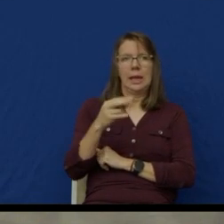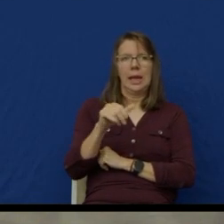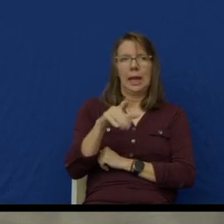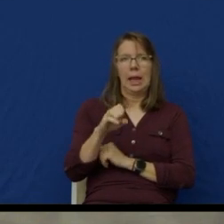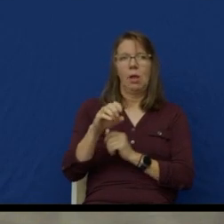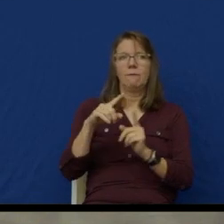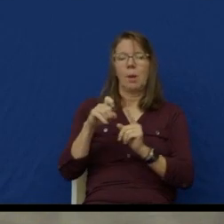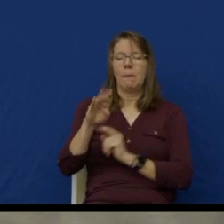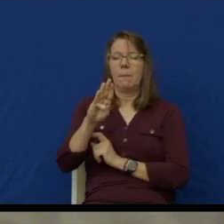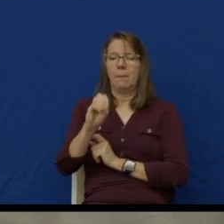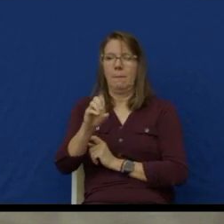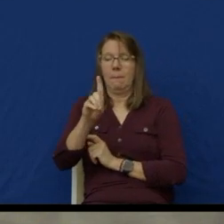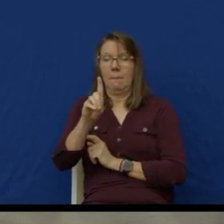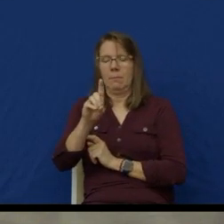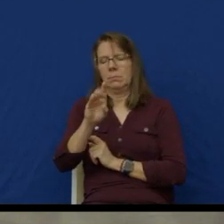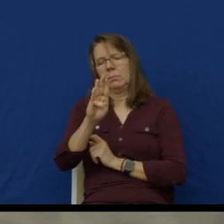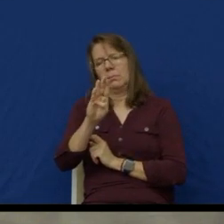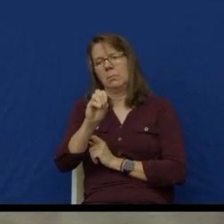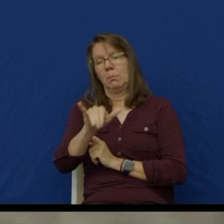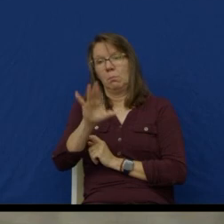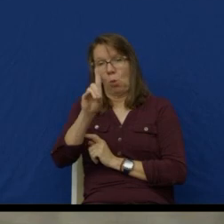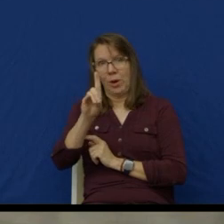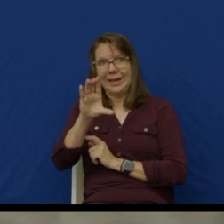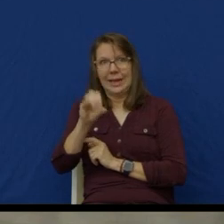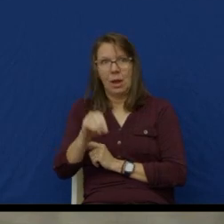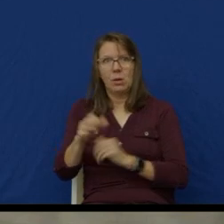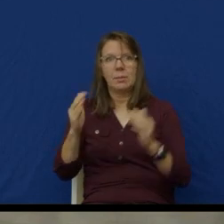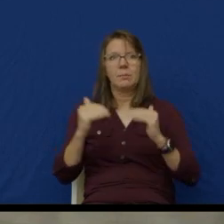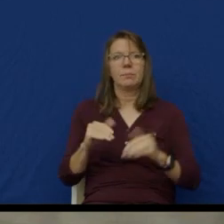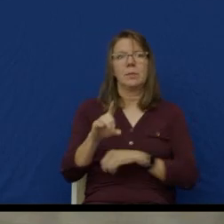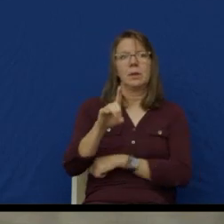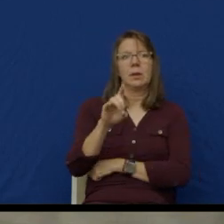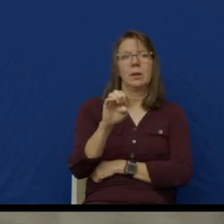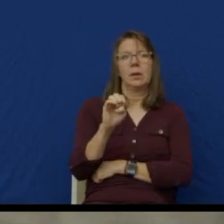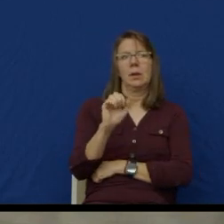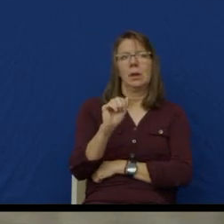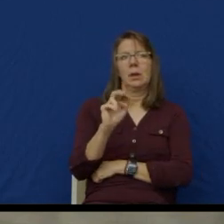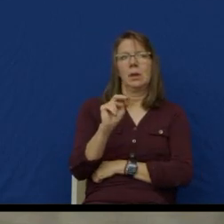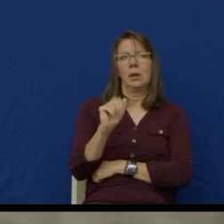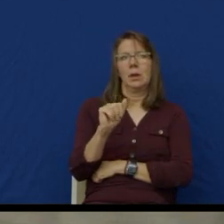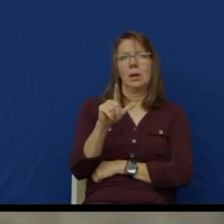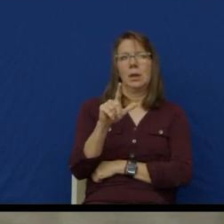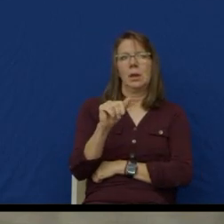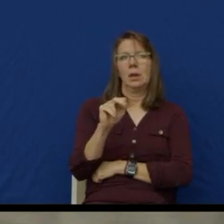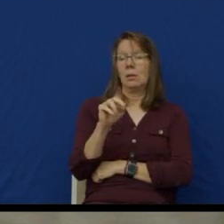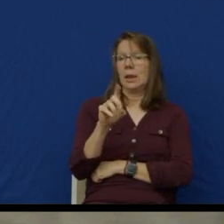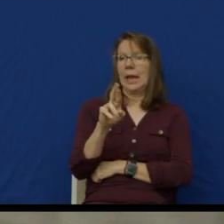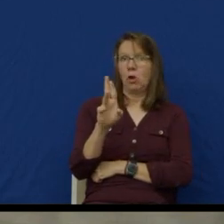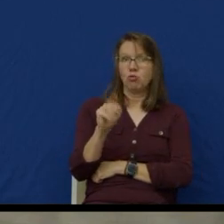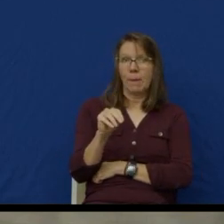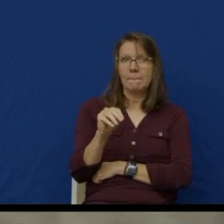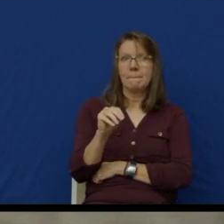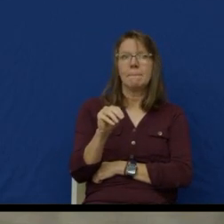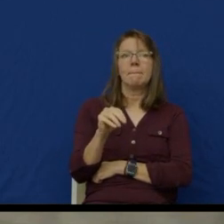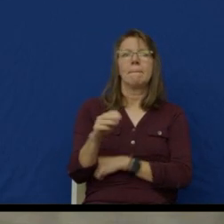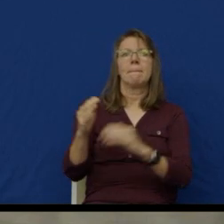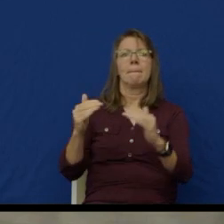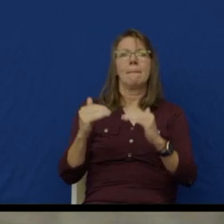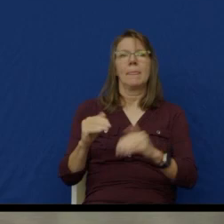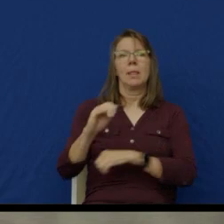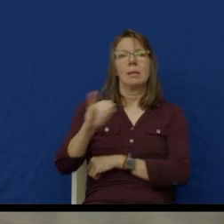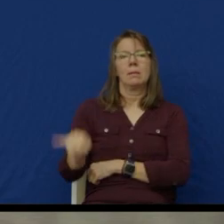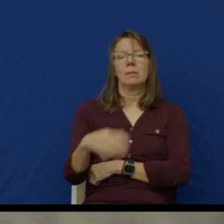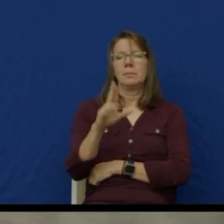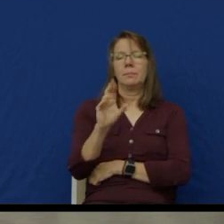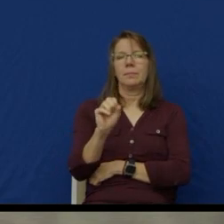County; Deanna Landrum, Southgate Public School, Southgate Independent; Justin Moreshi,